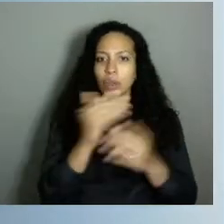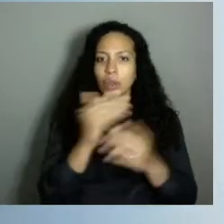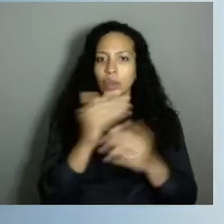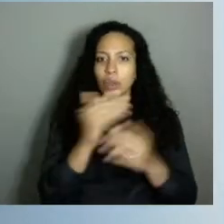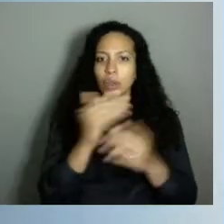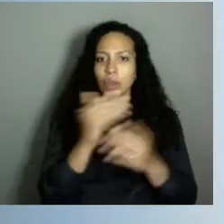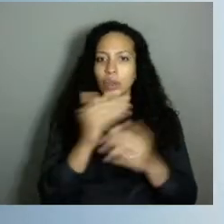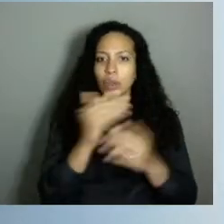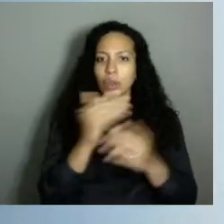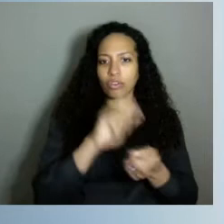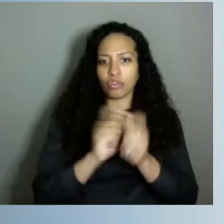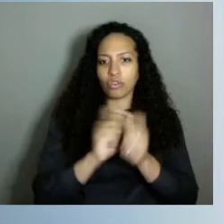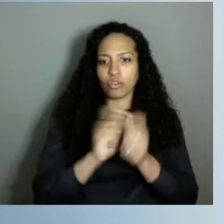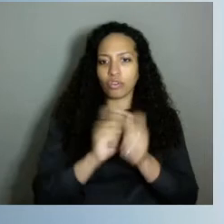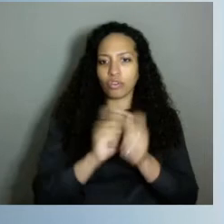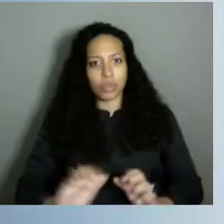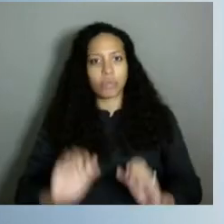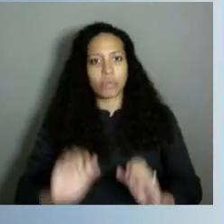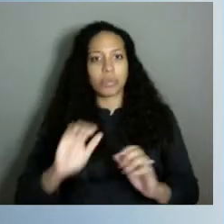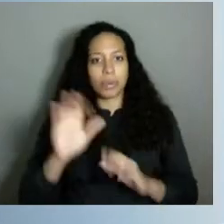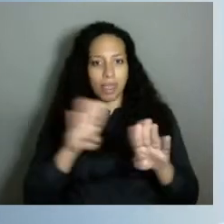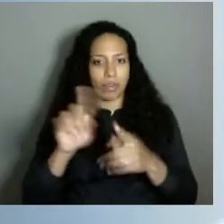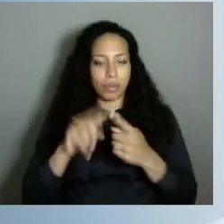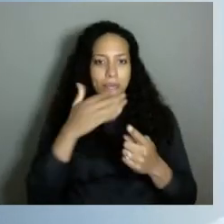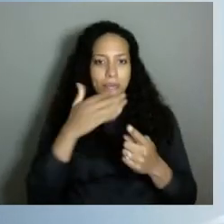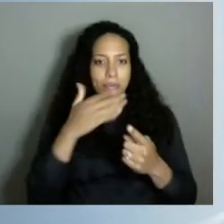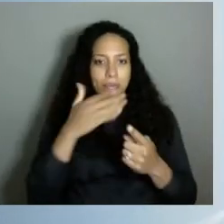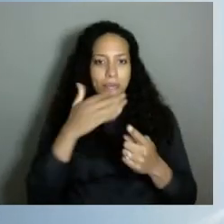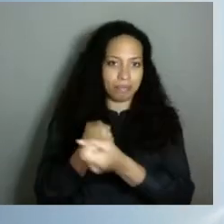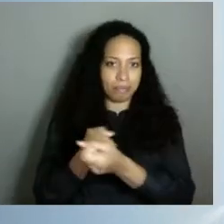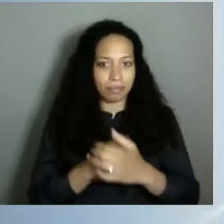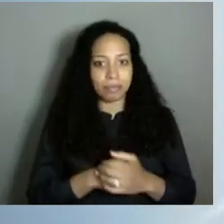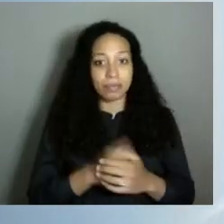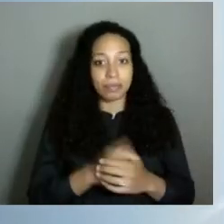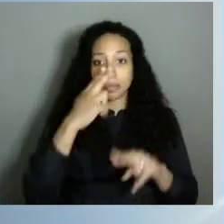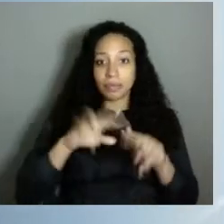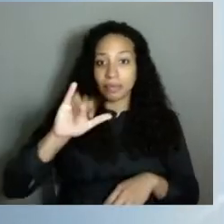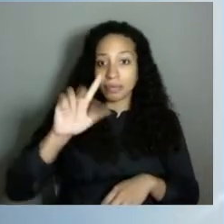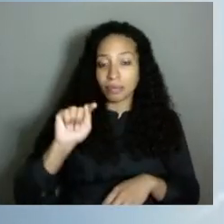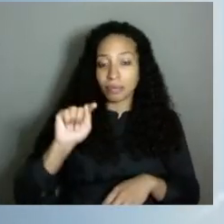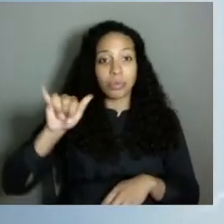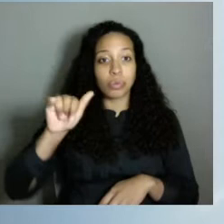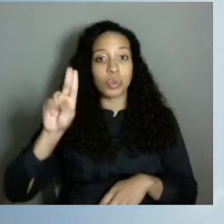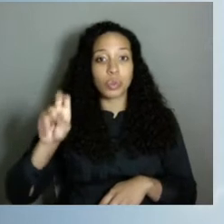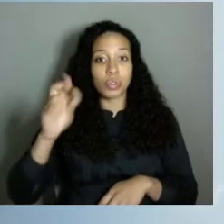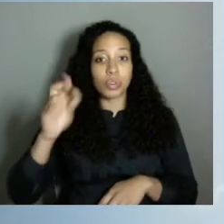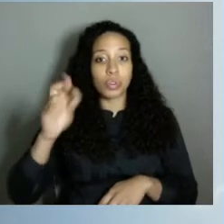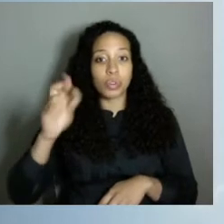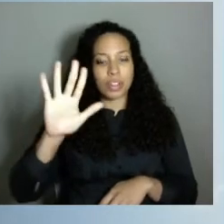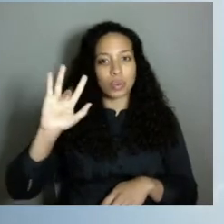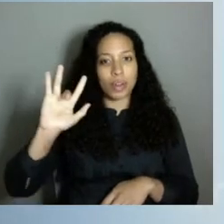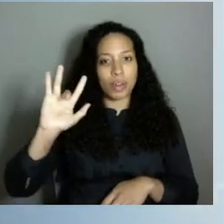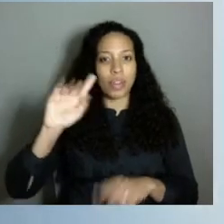consumer behaviors to better serve them. Fun fact about John, June 15 was John's 25th wedding anniversary with